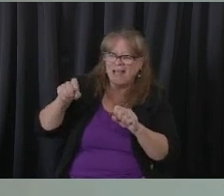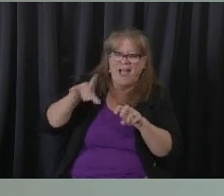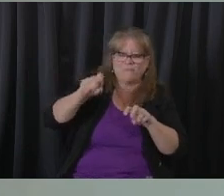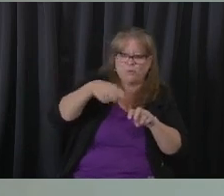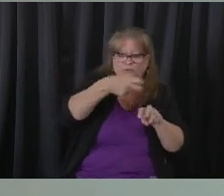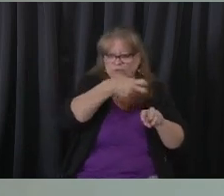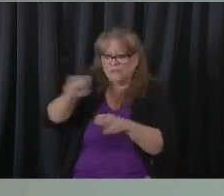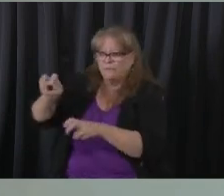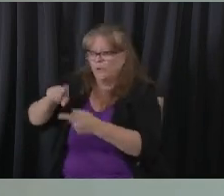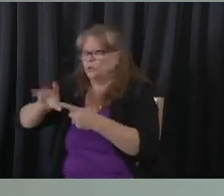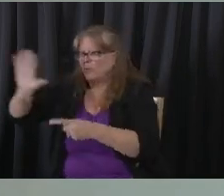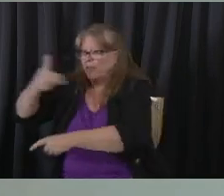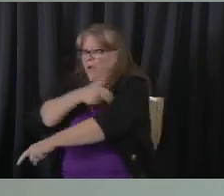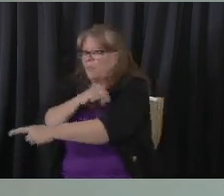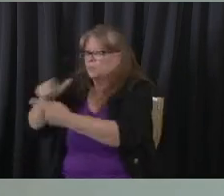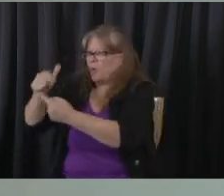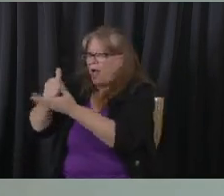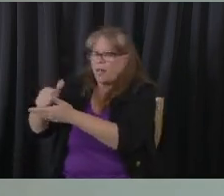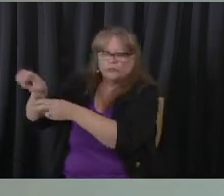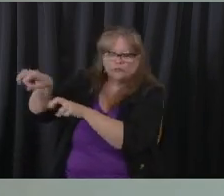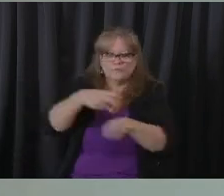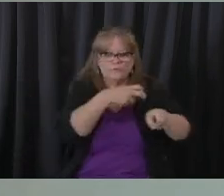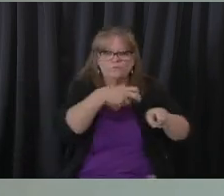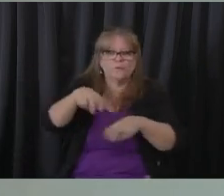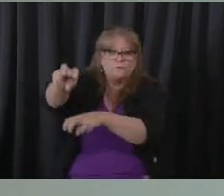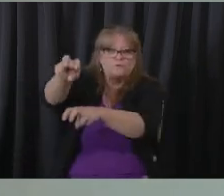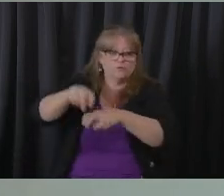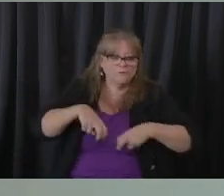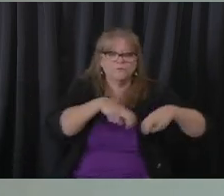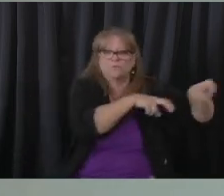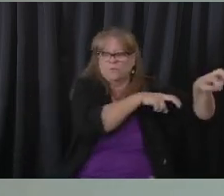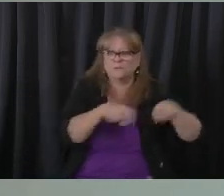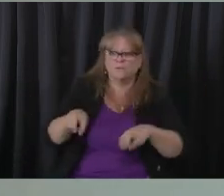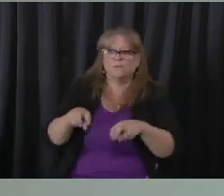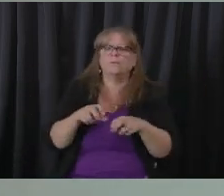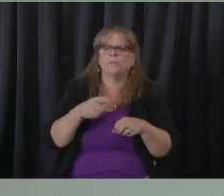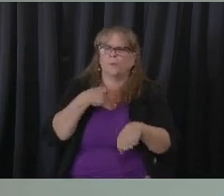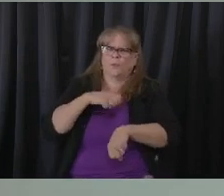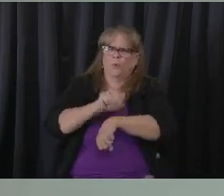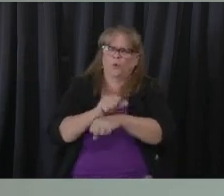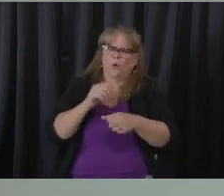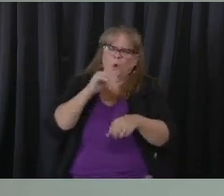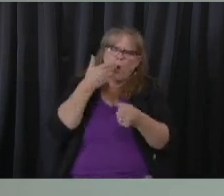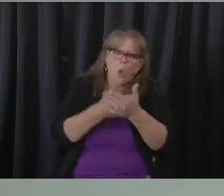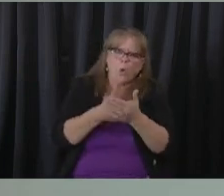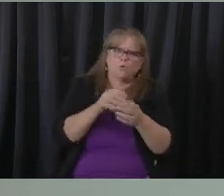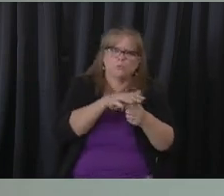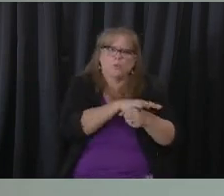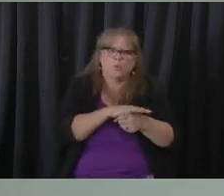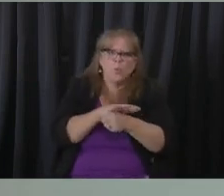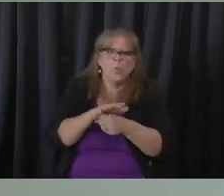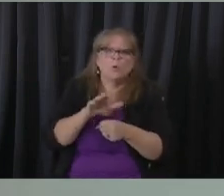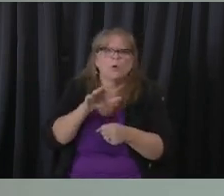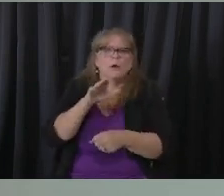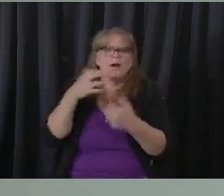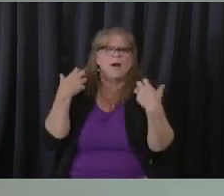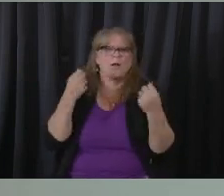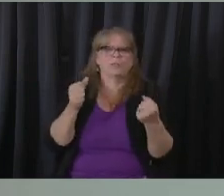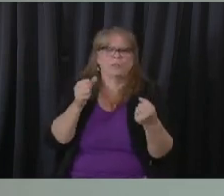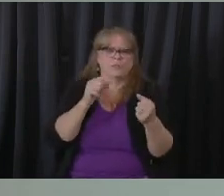health partners too, who assess their hospital capacity, who are looking at metrics on a regular basis to ensure that capacity exists in